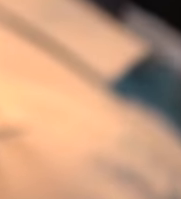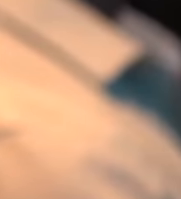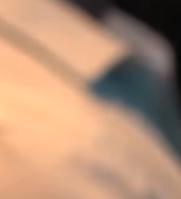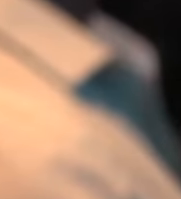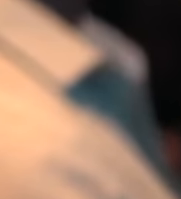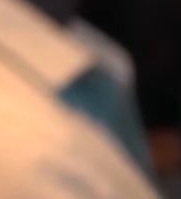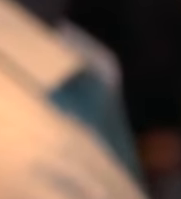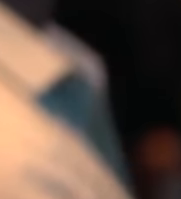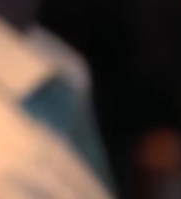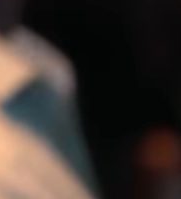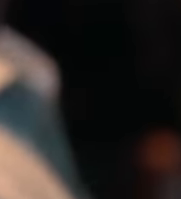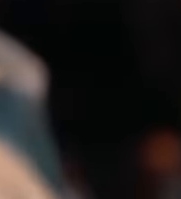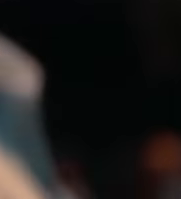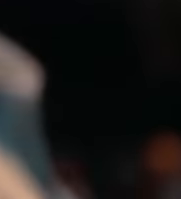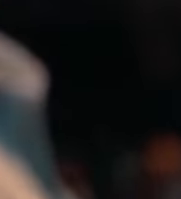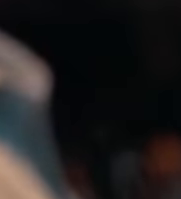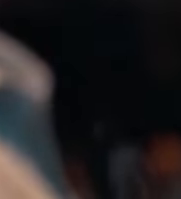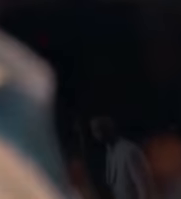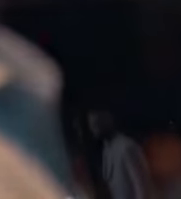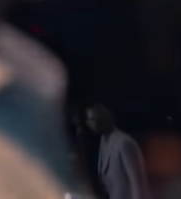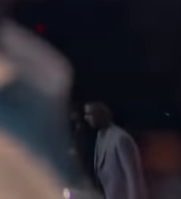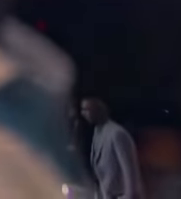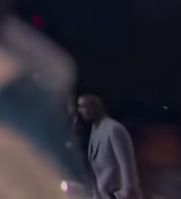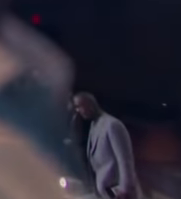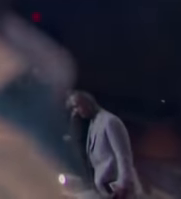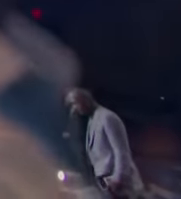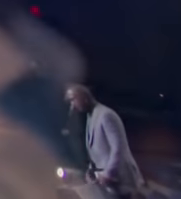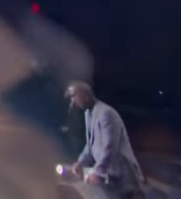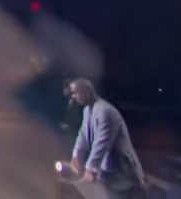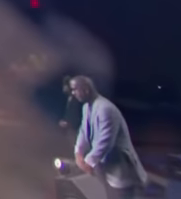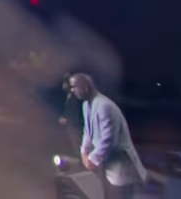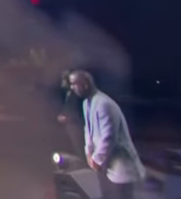the front lines of this epidemic.